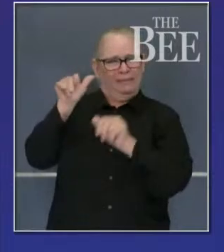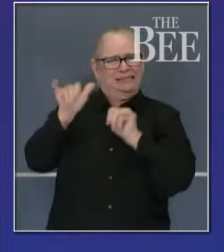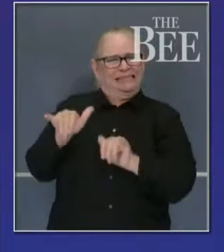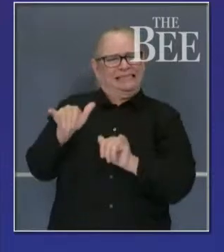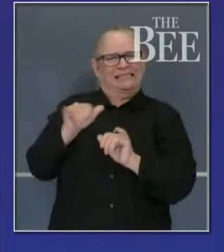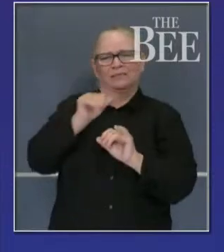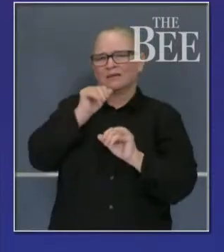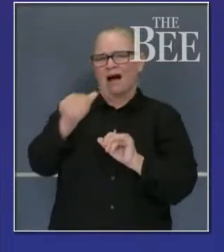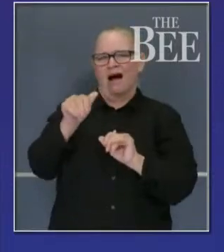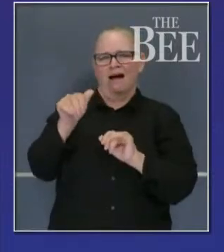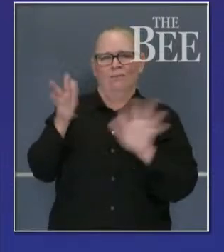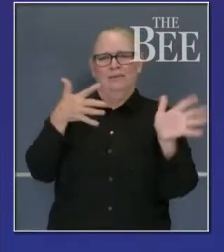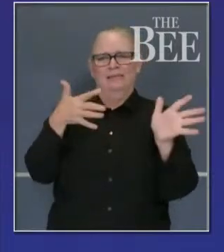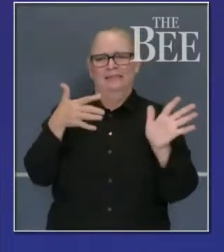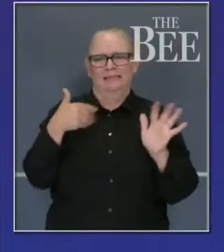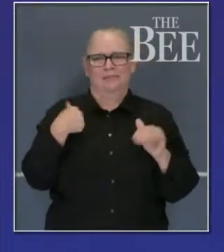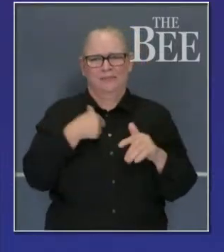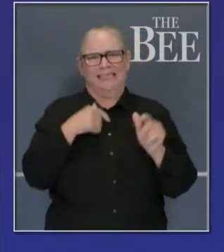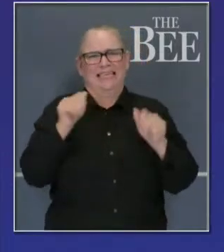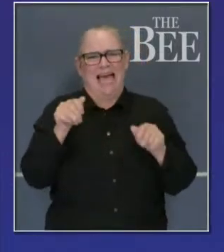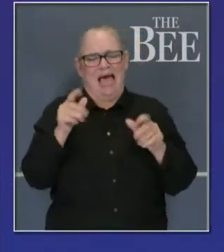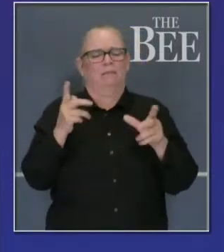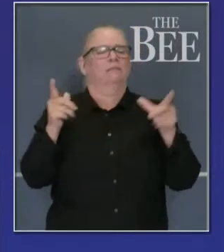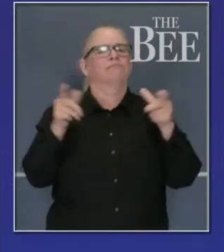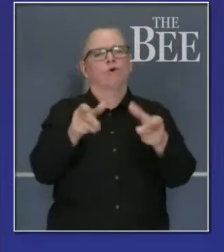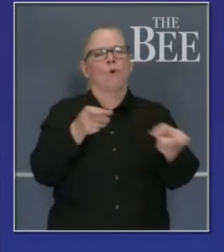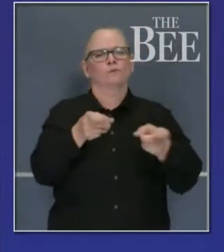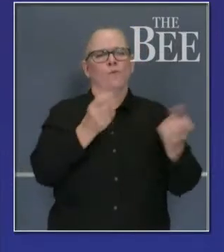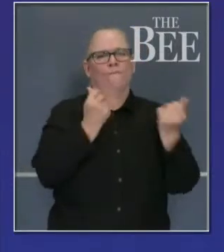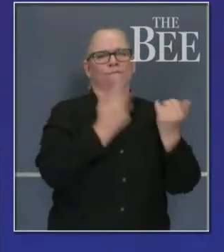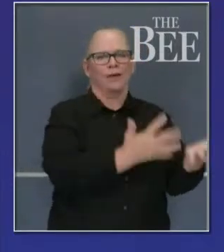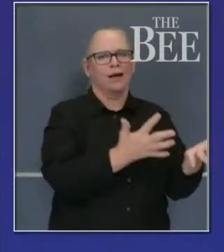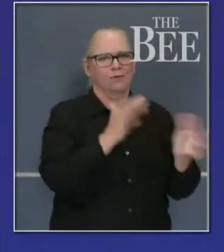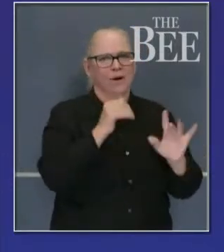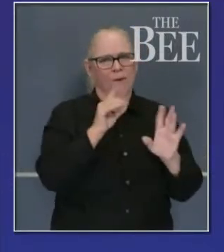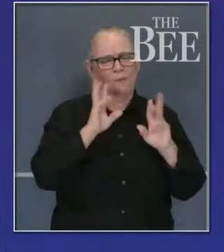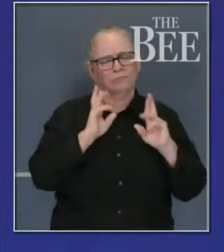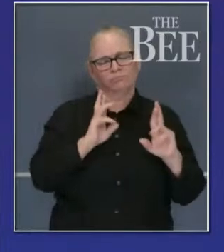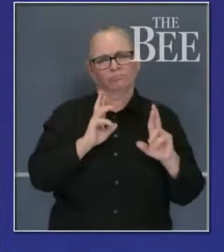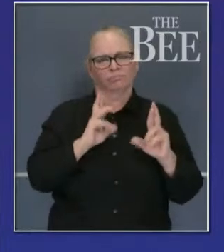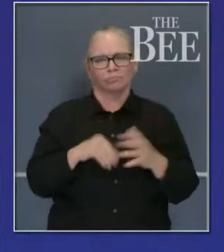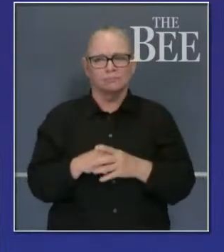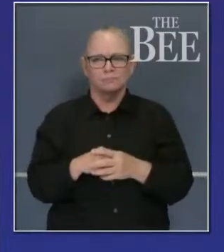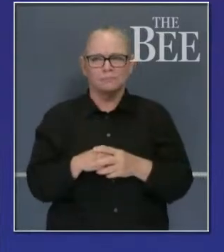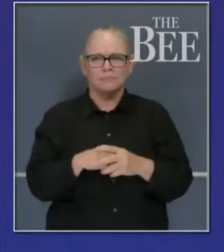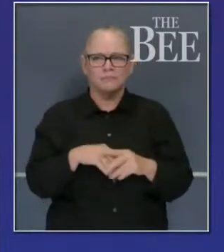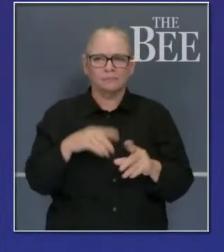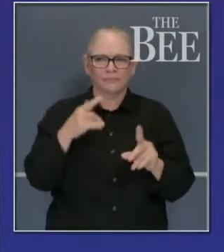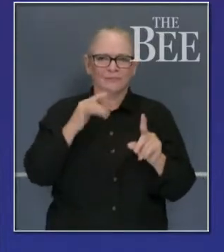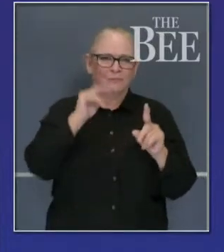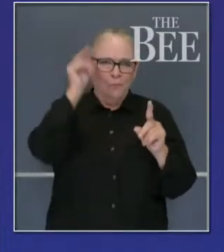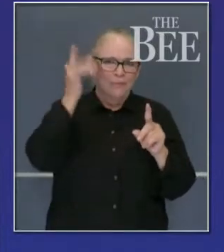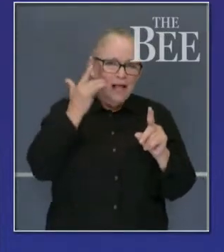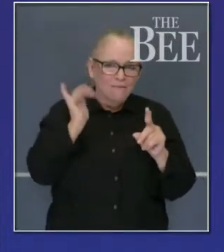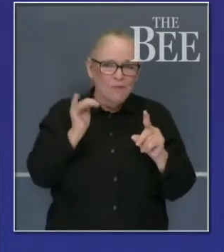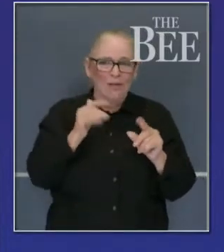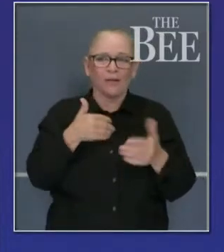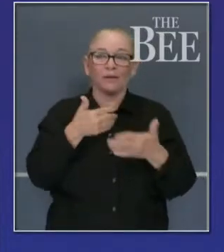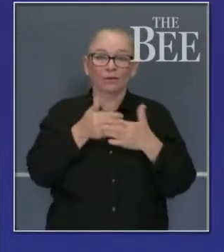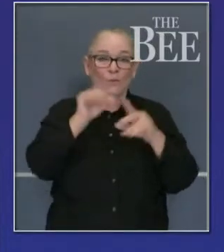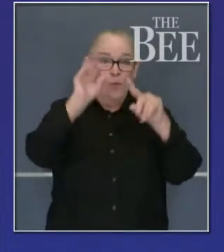the Oregon border, which may help us with the Siskiyou fire and some other fires in that county, that